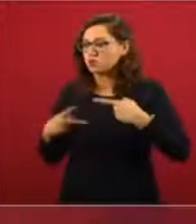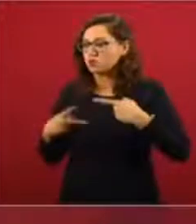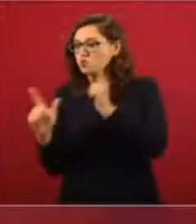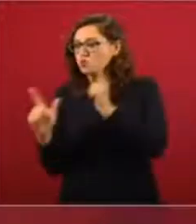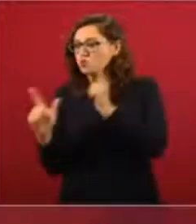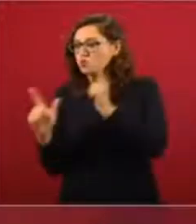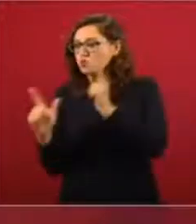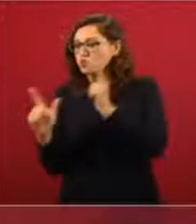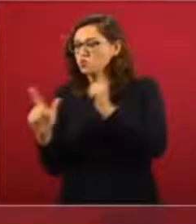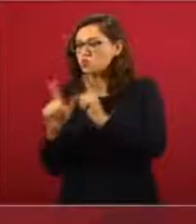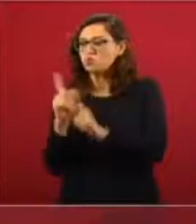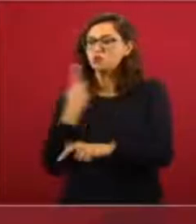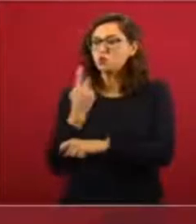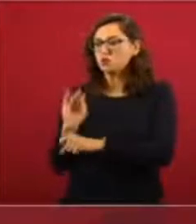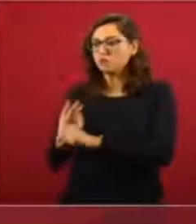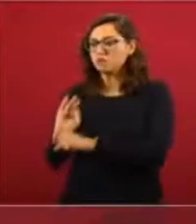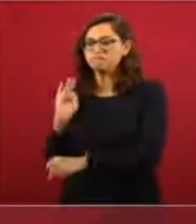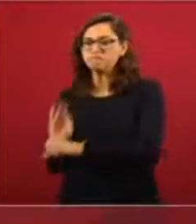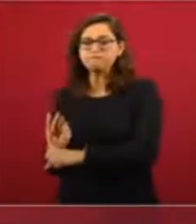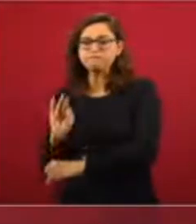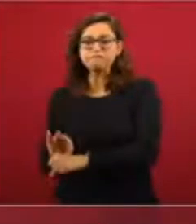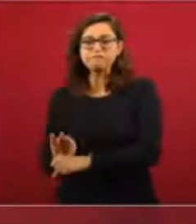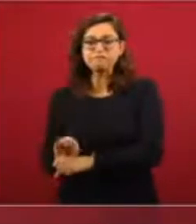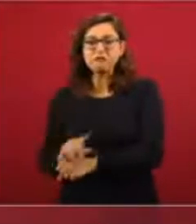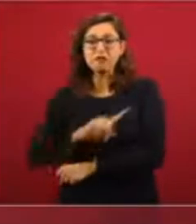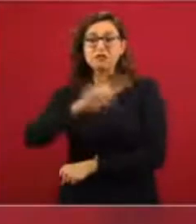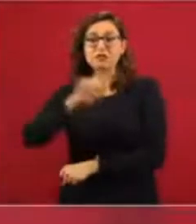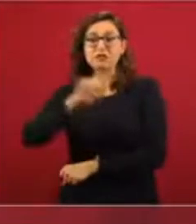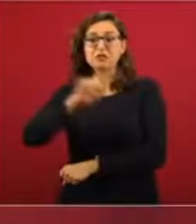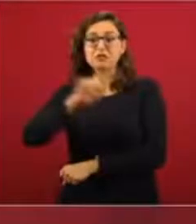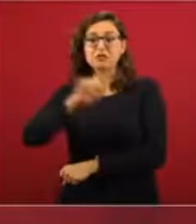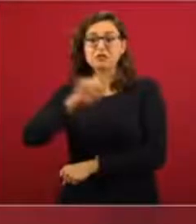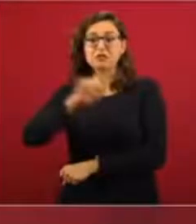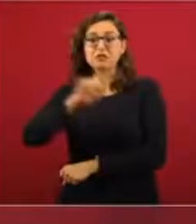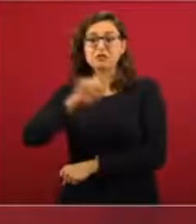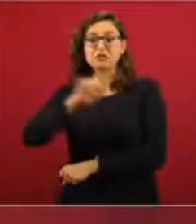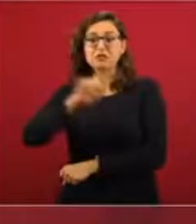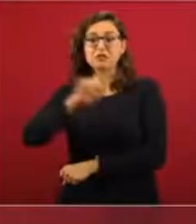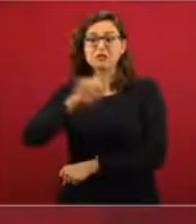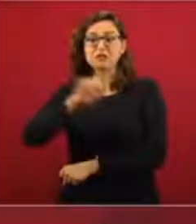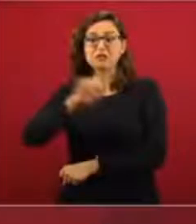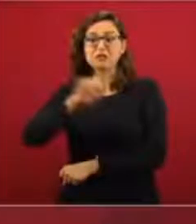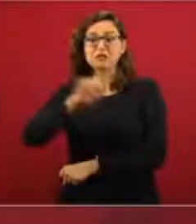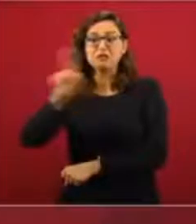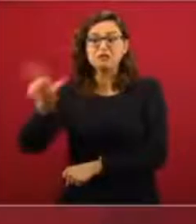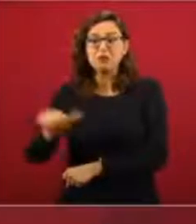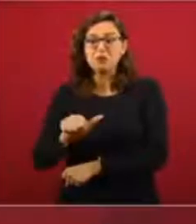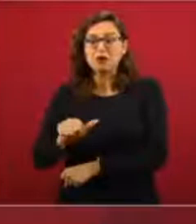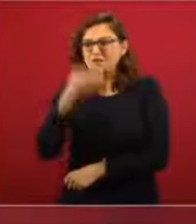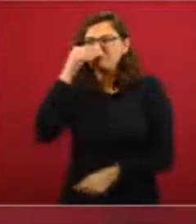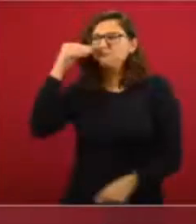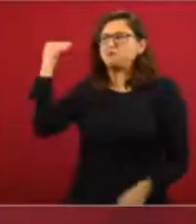some party, y luego me echen la culpa a mí. and then I be blamed